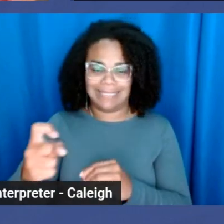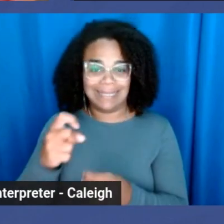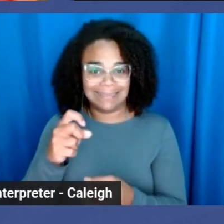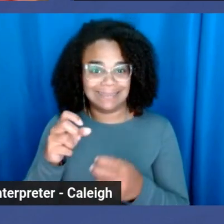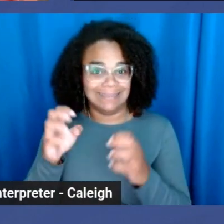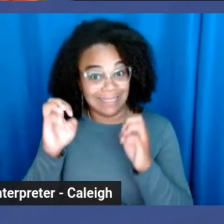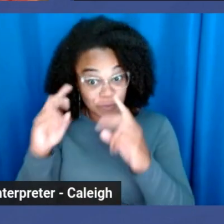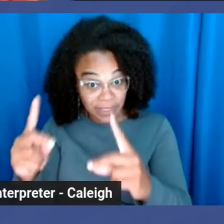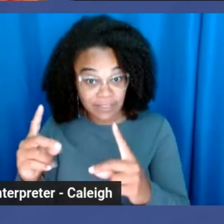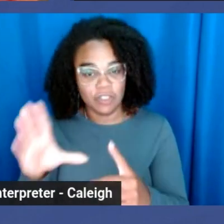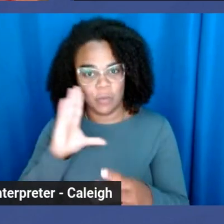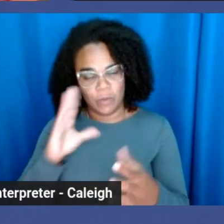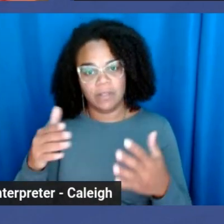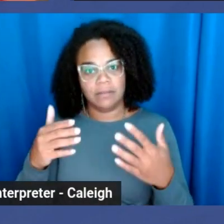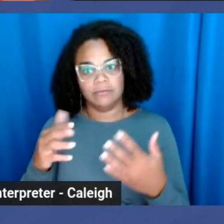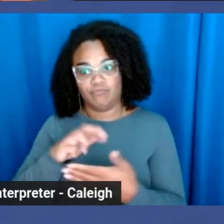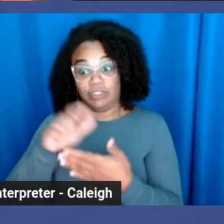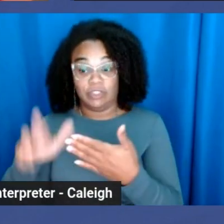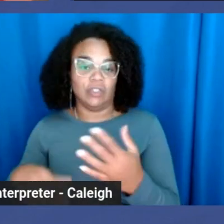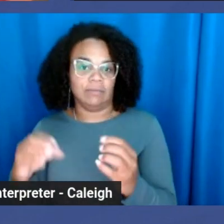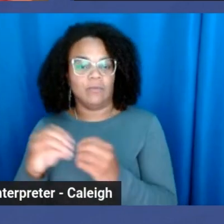myth. A